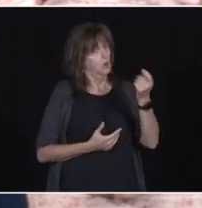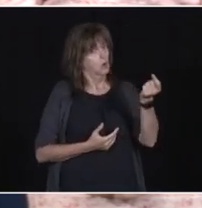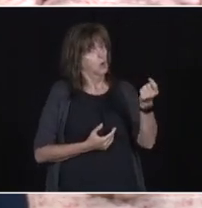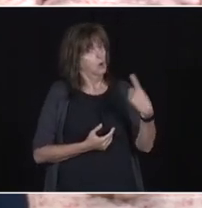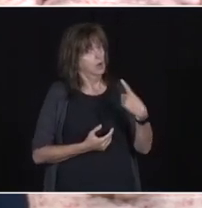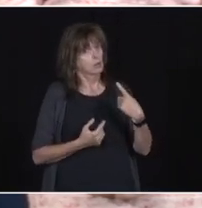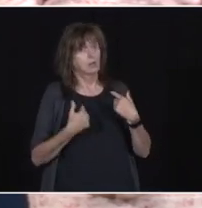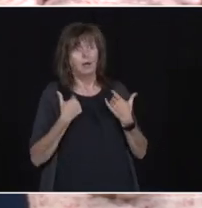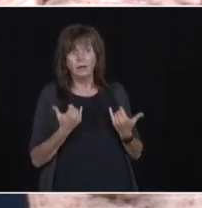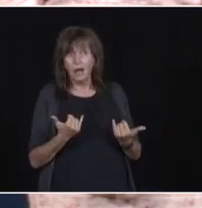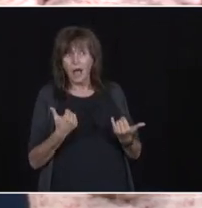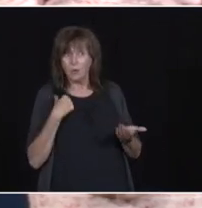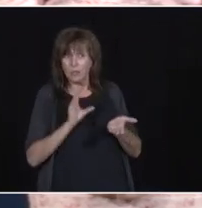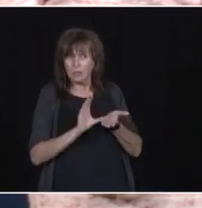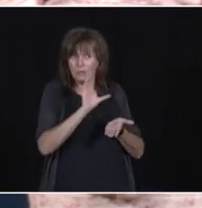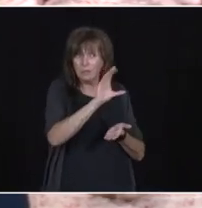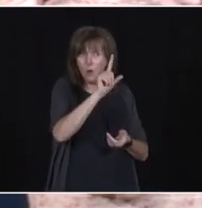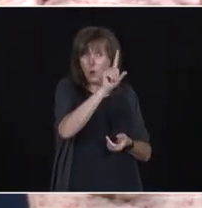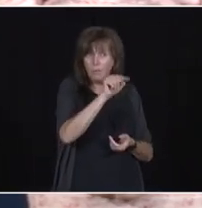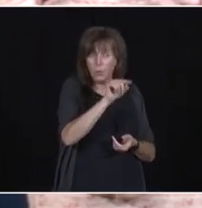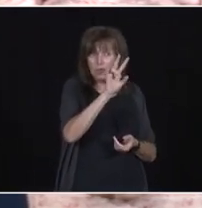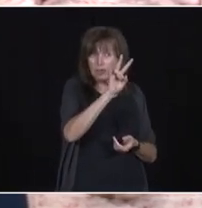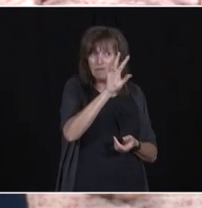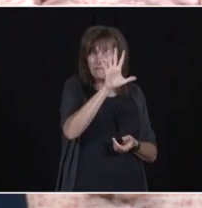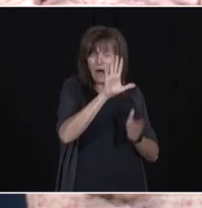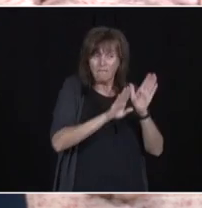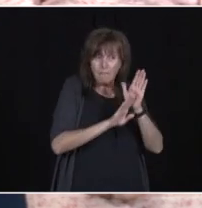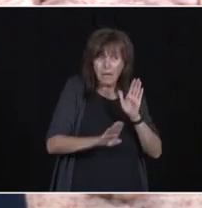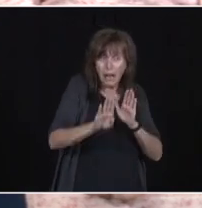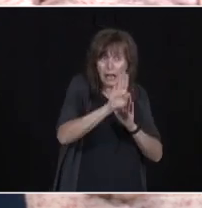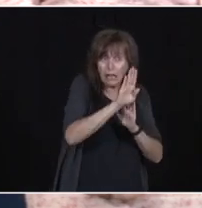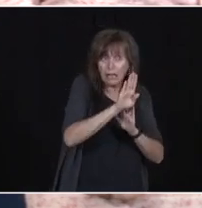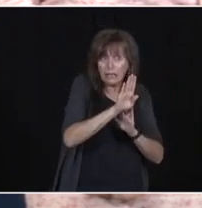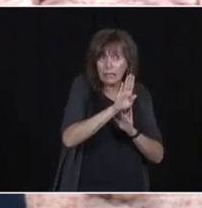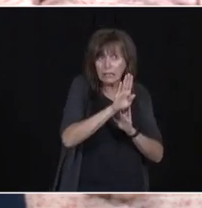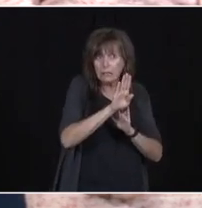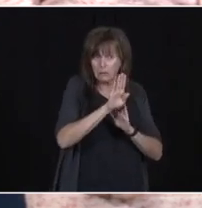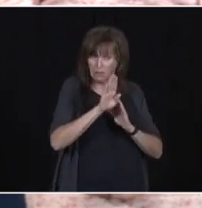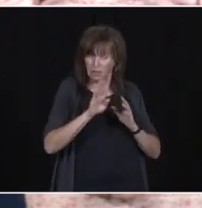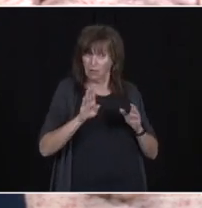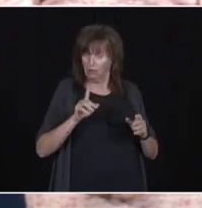unheard of, more than any government in the history of Ontario. We're putting over